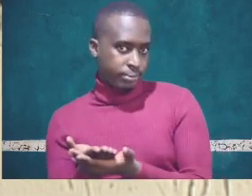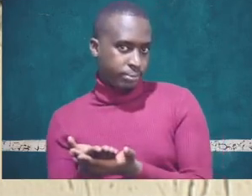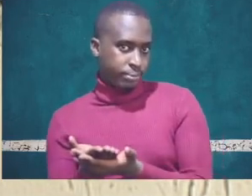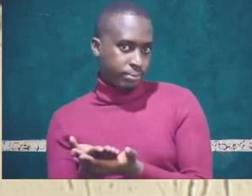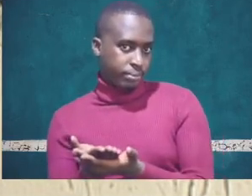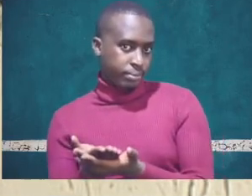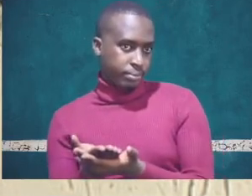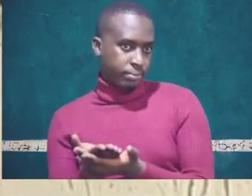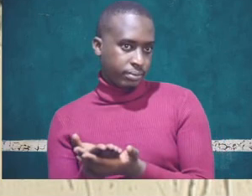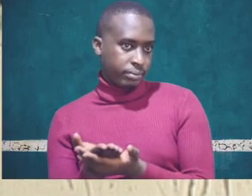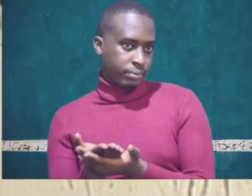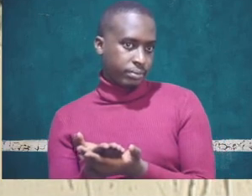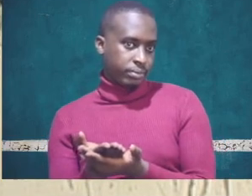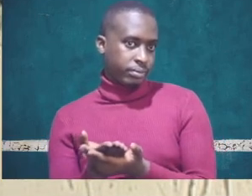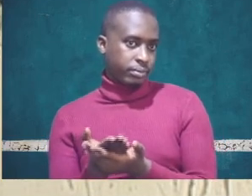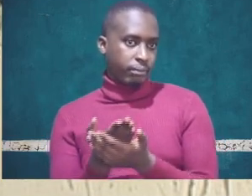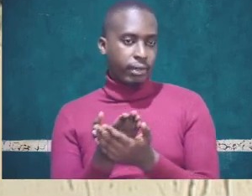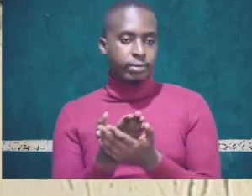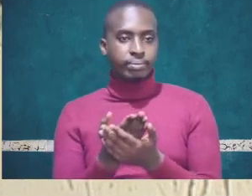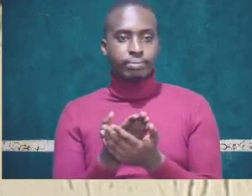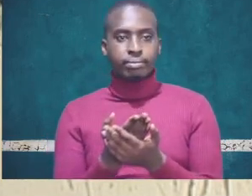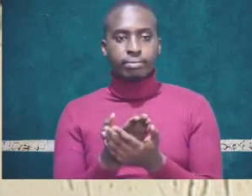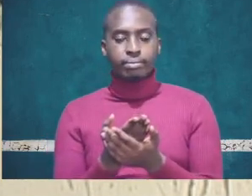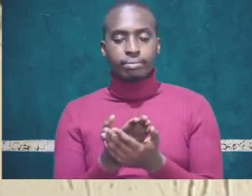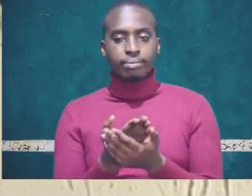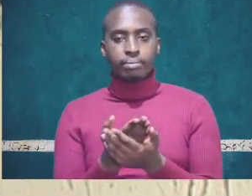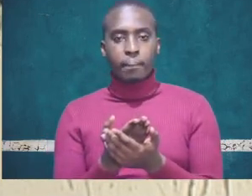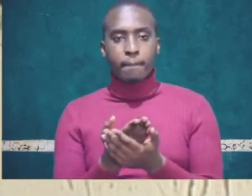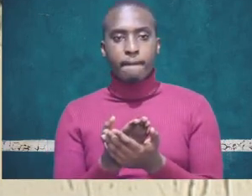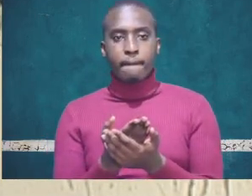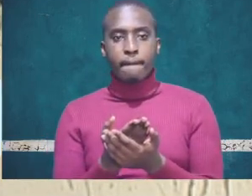a change in quantity demanded,